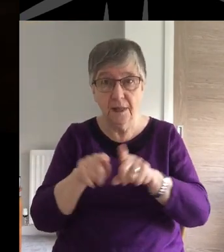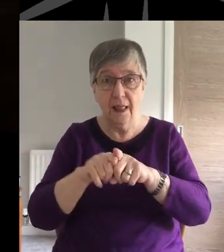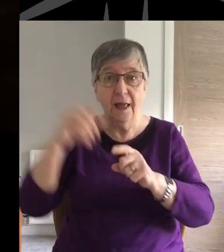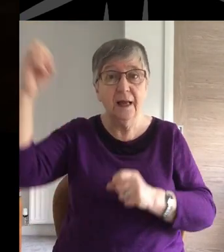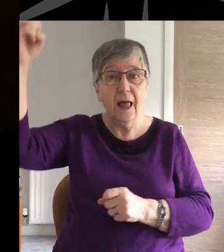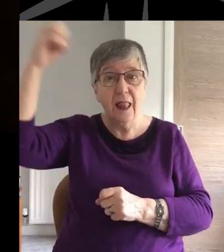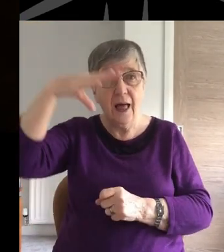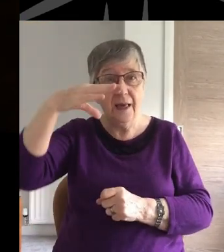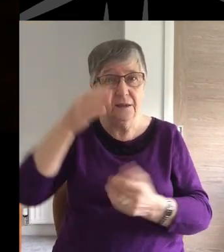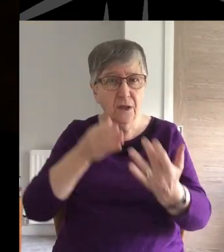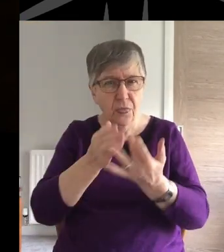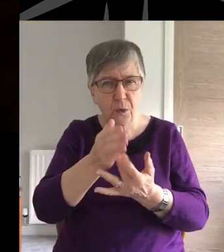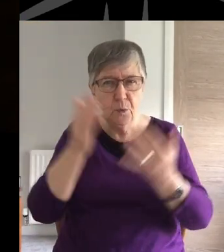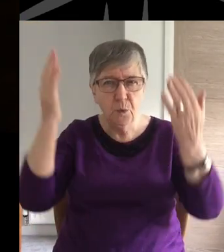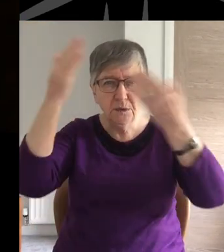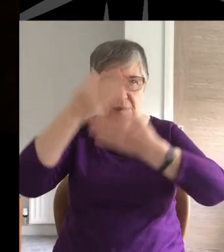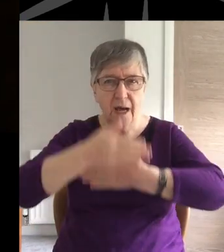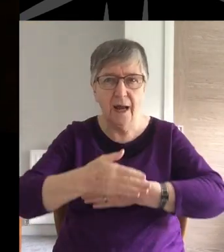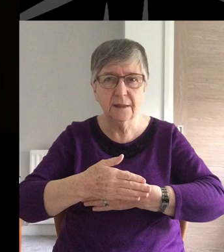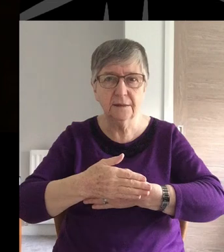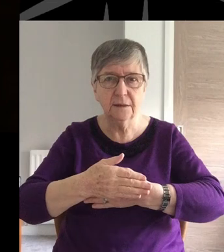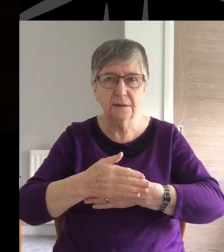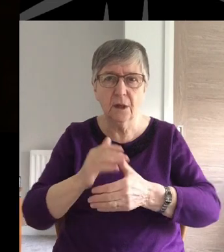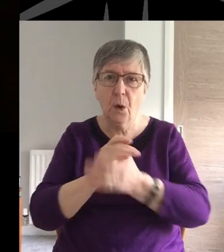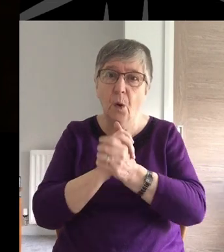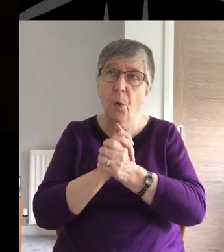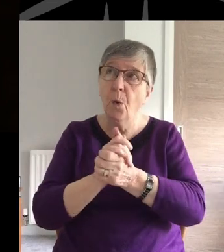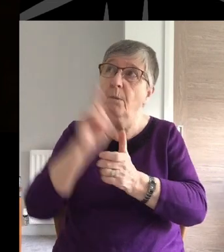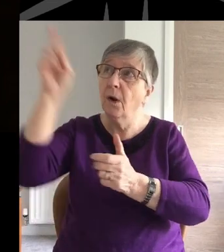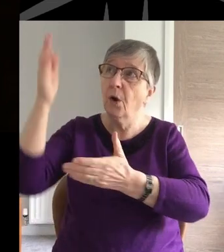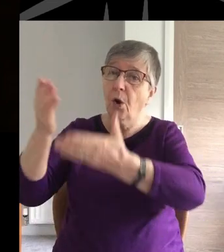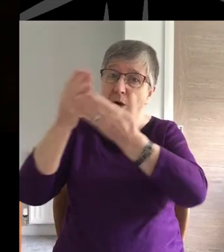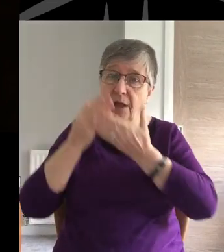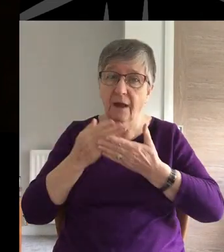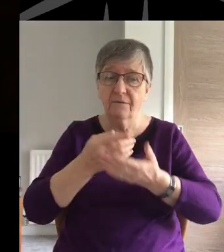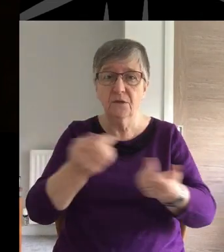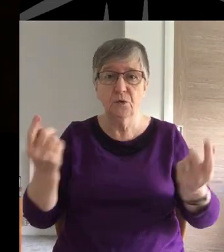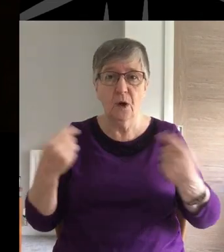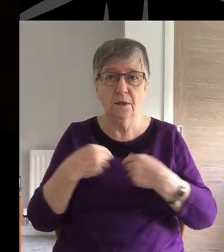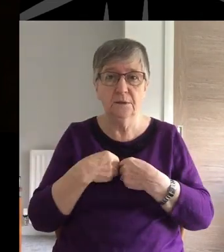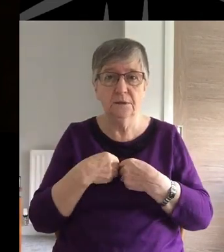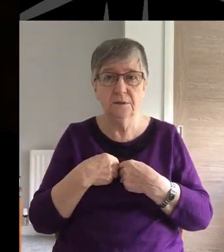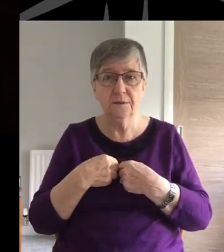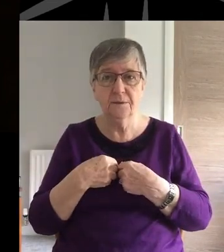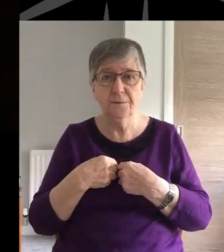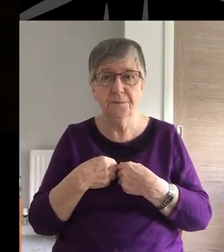a dark place. Hope is something that God brings to us and gives to us,